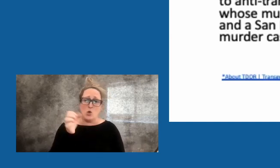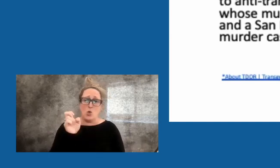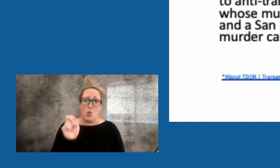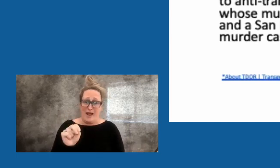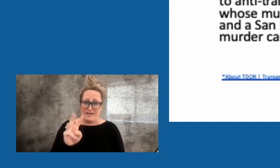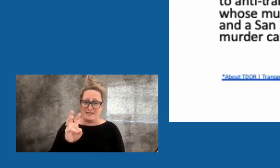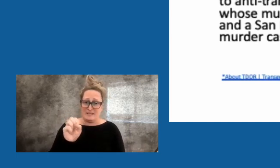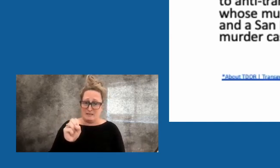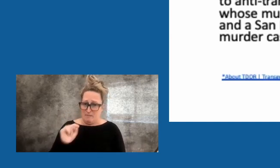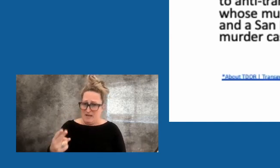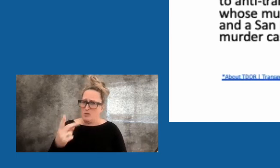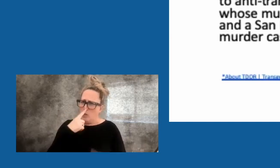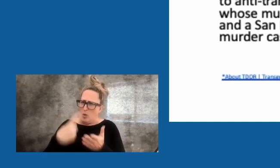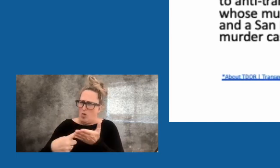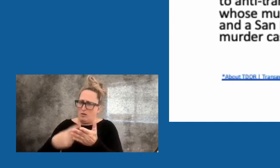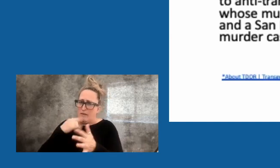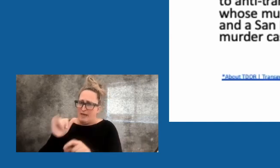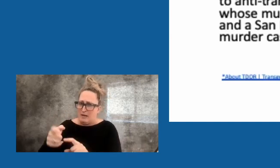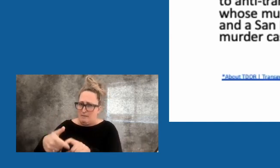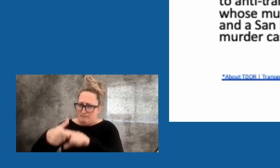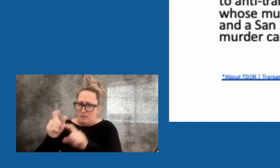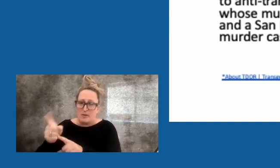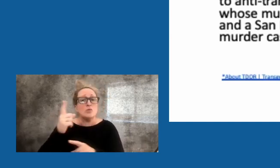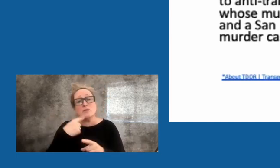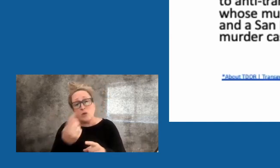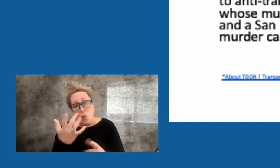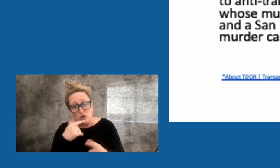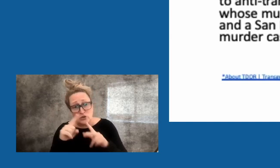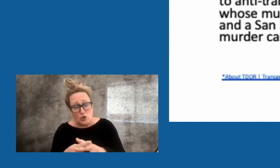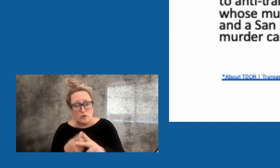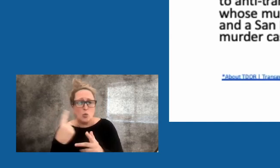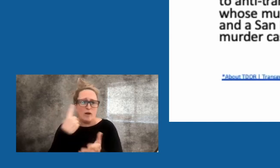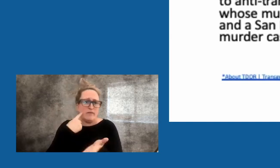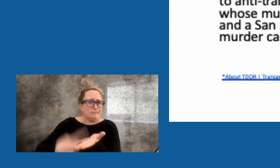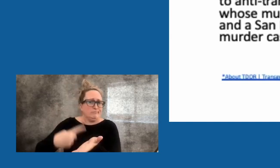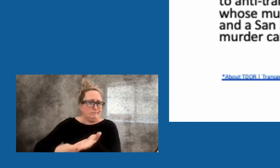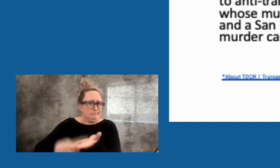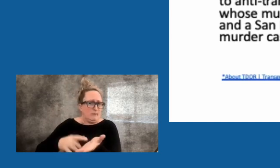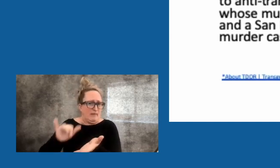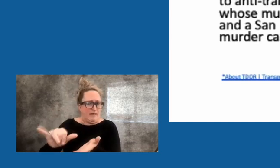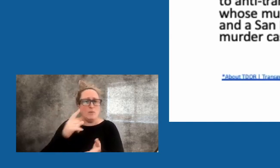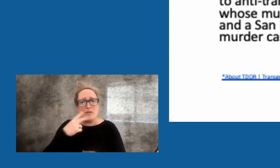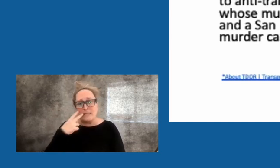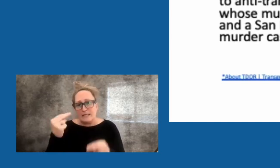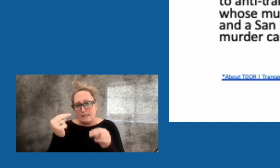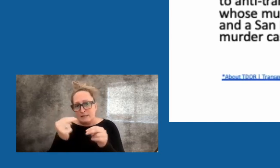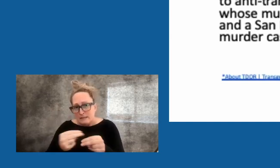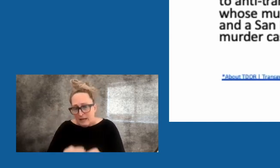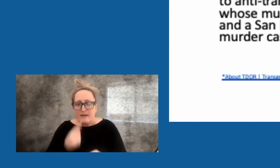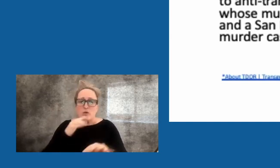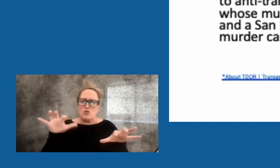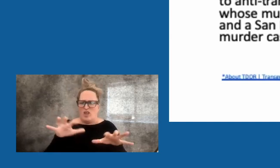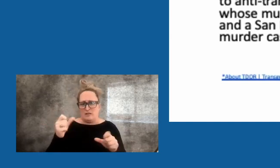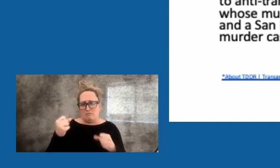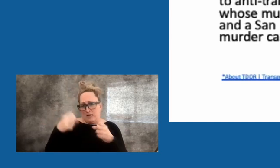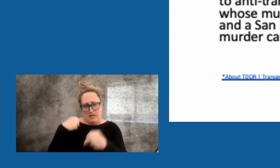but we'll get to that pretty soon. And she'll tell you why she started it. That's one of the conversation pieces. But we see this slide, if you've done these for many, many